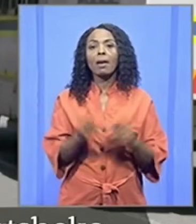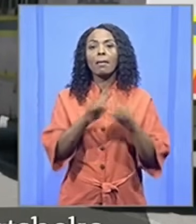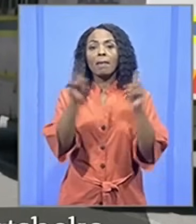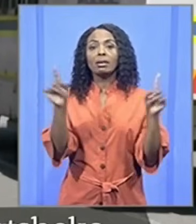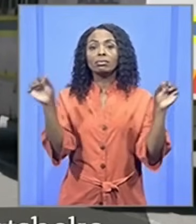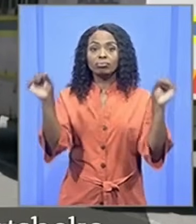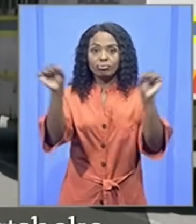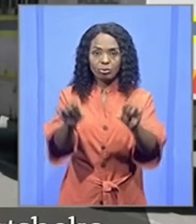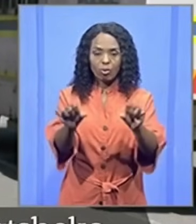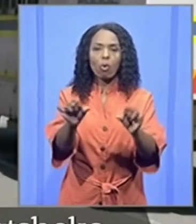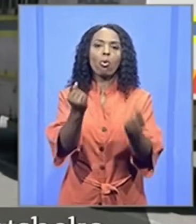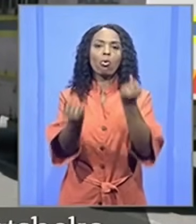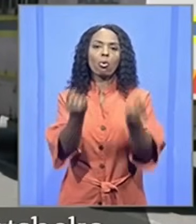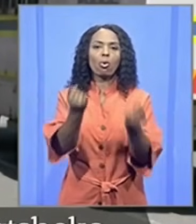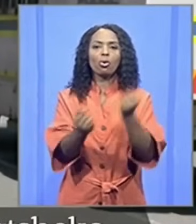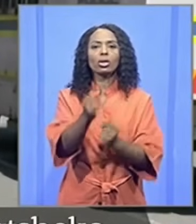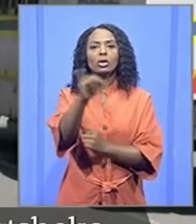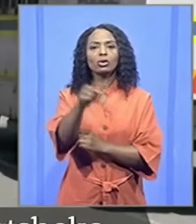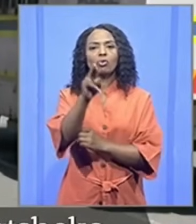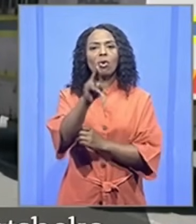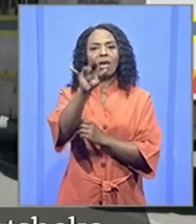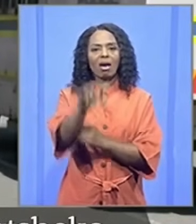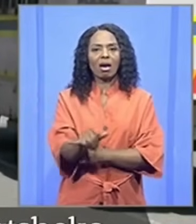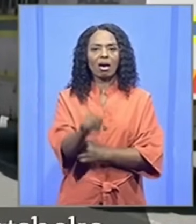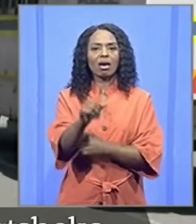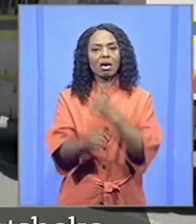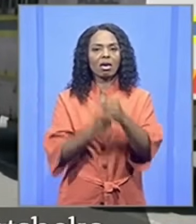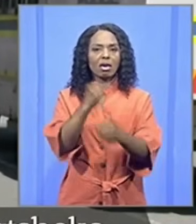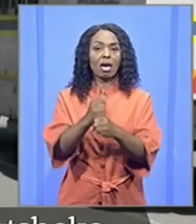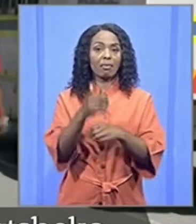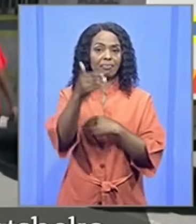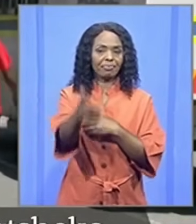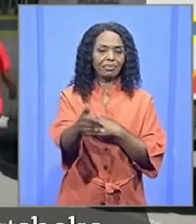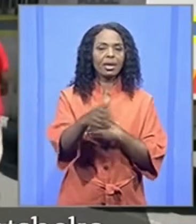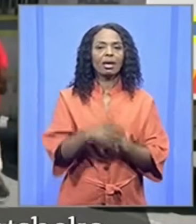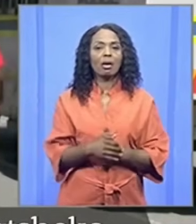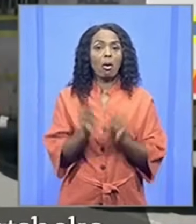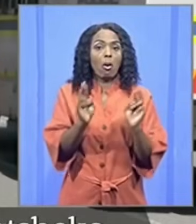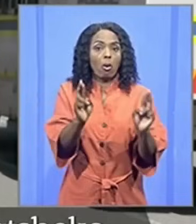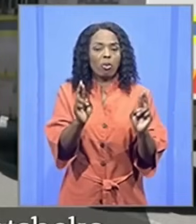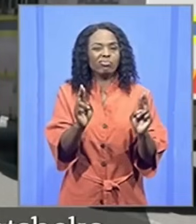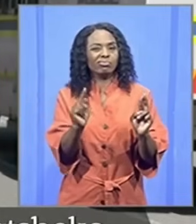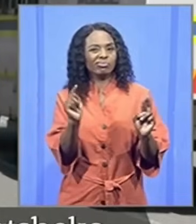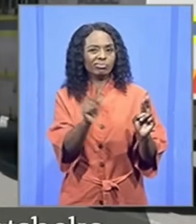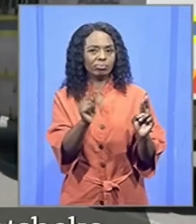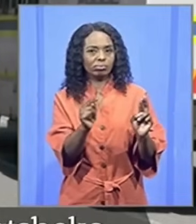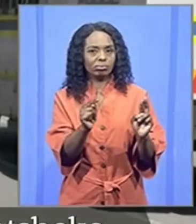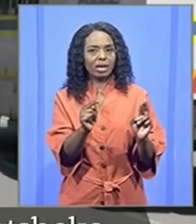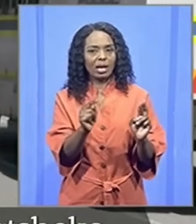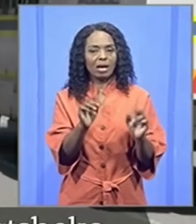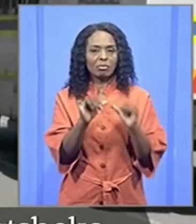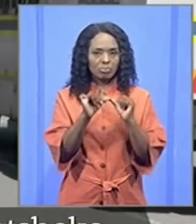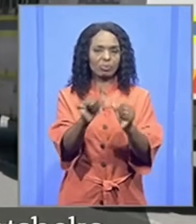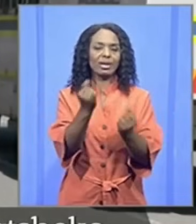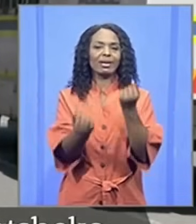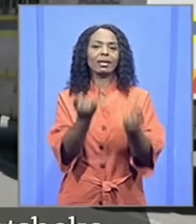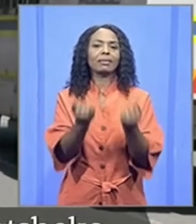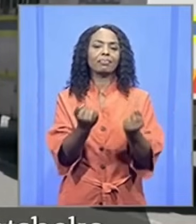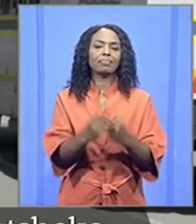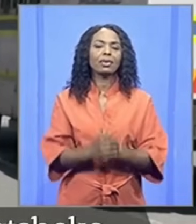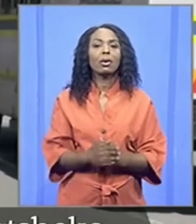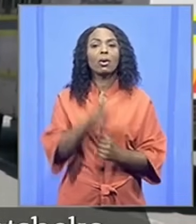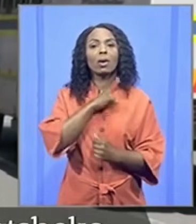in July next year, and we are hoping that by then the case will proceed, because